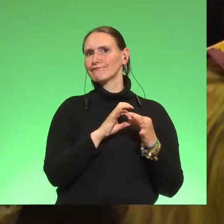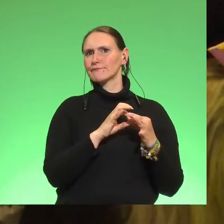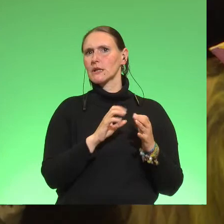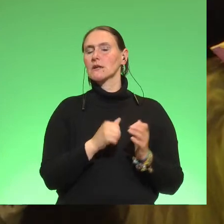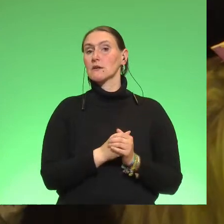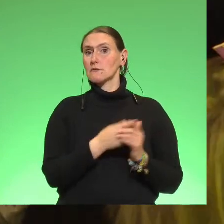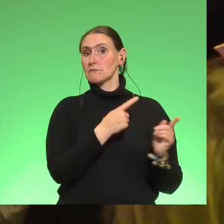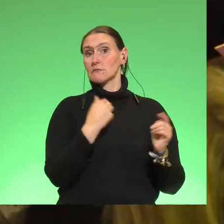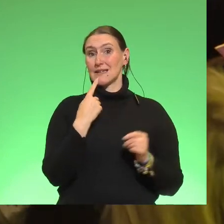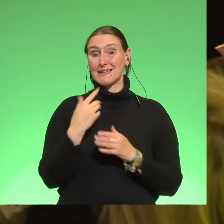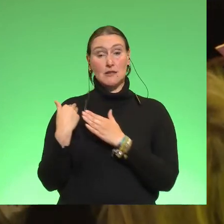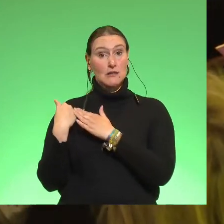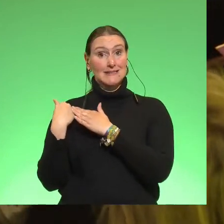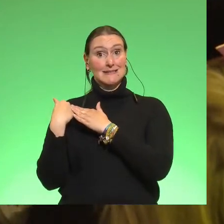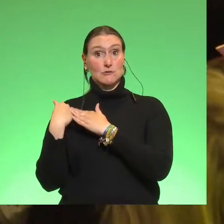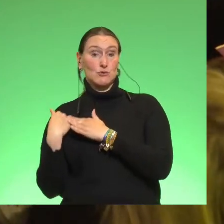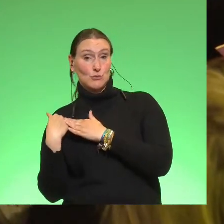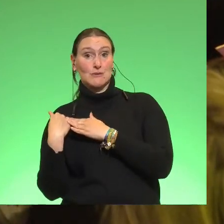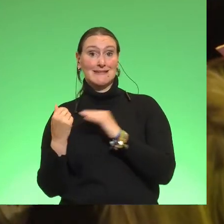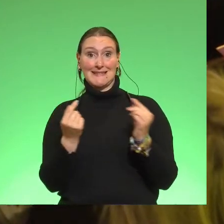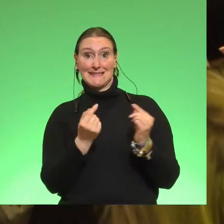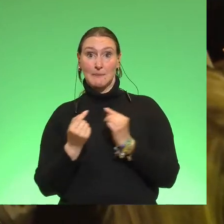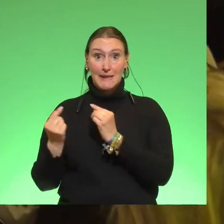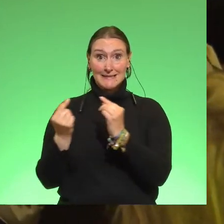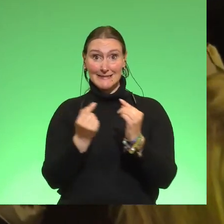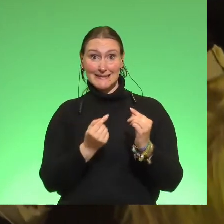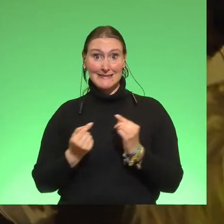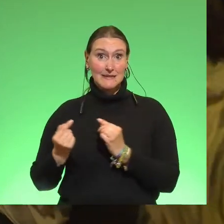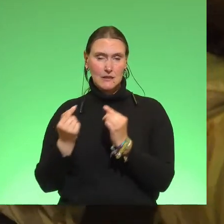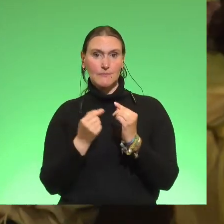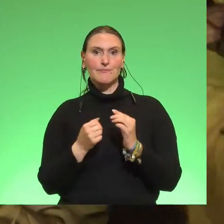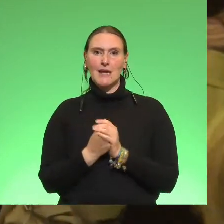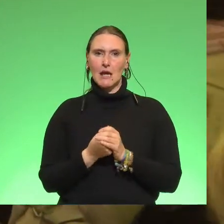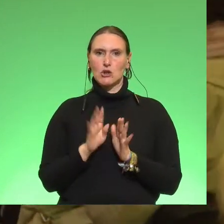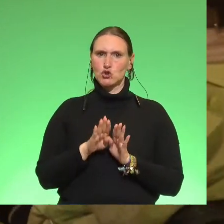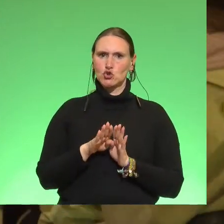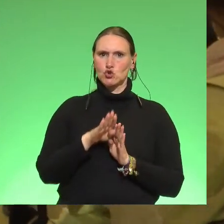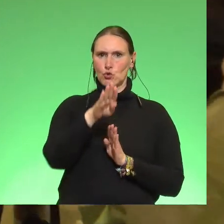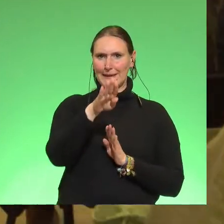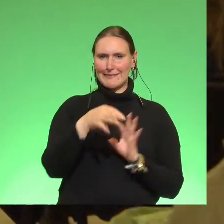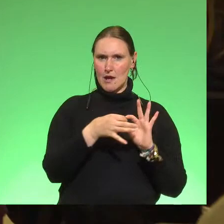Responsibility was invoked in the debates around the documenta in context of